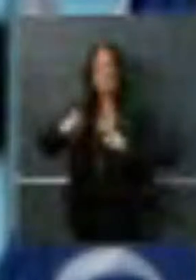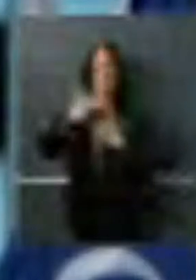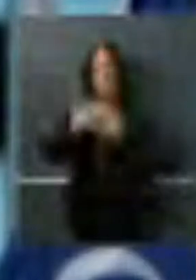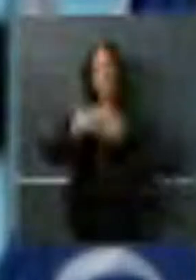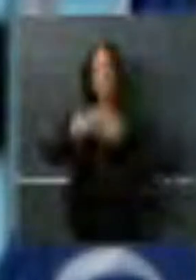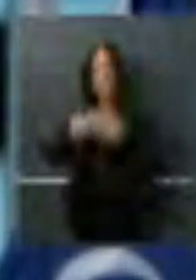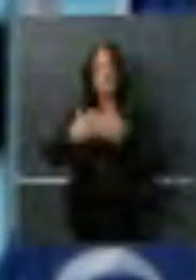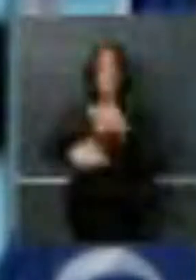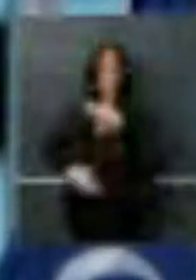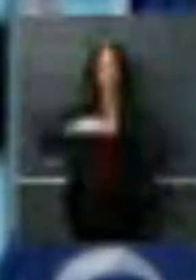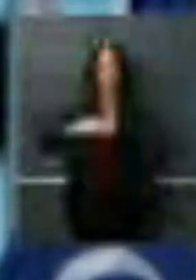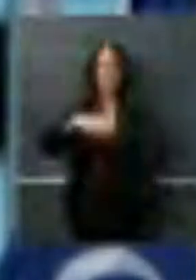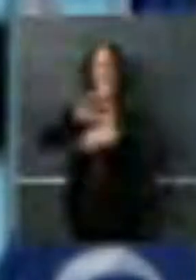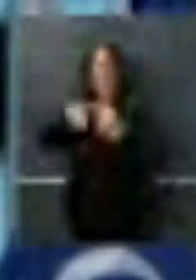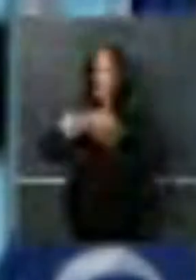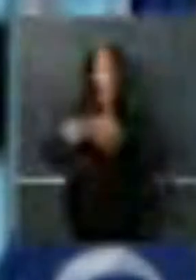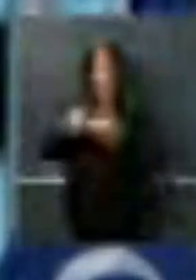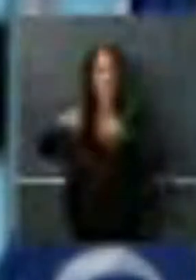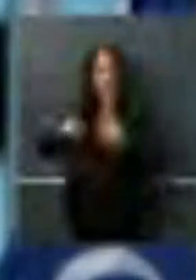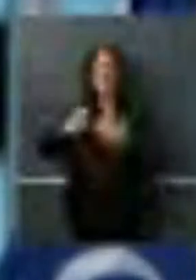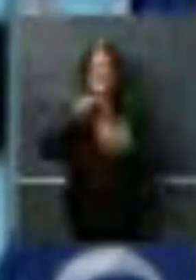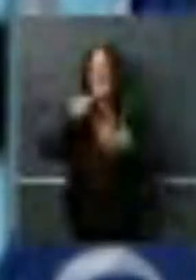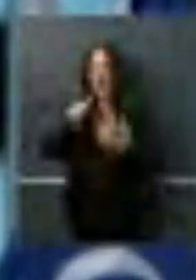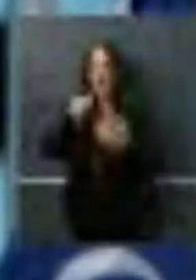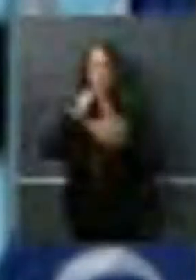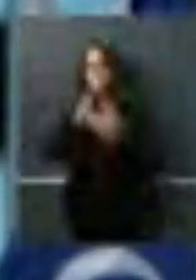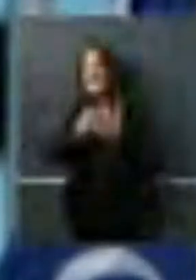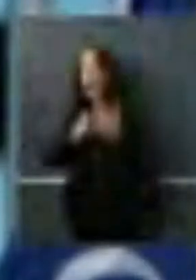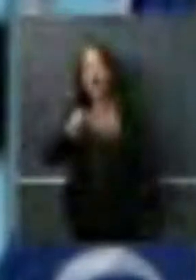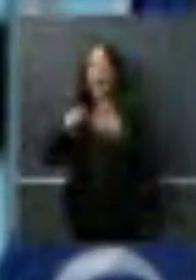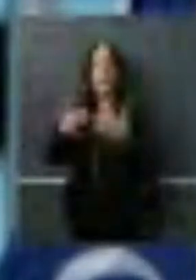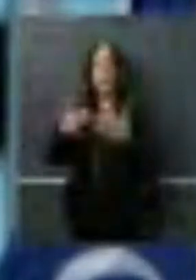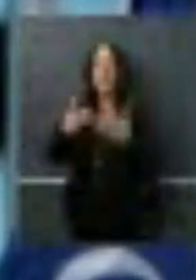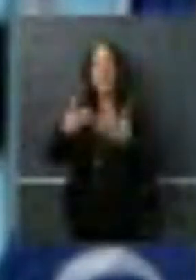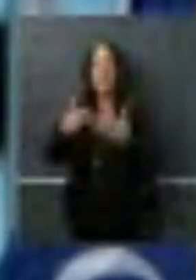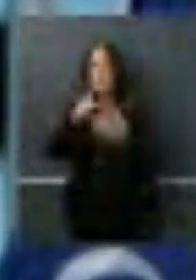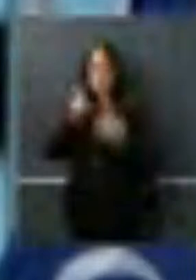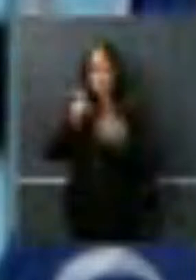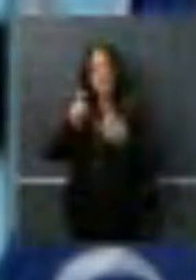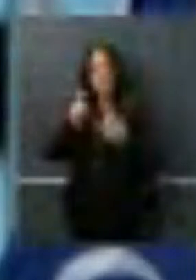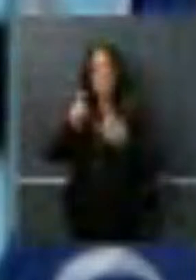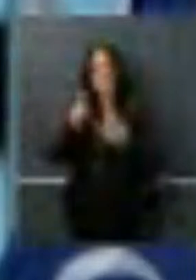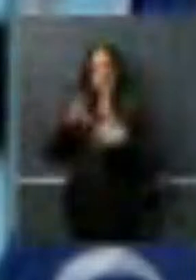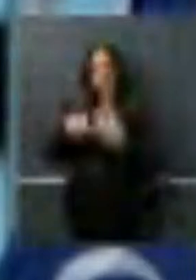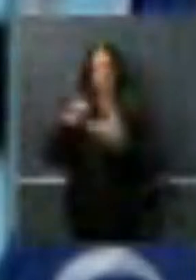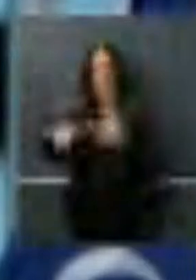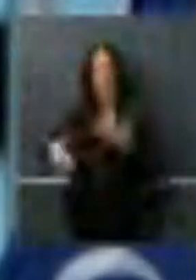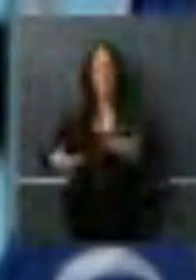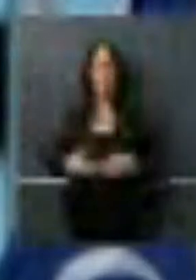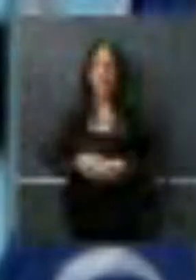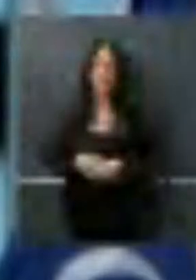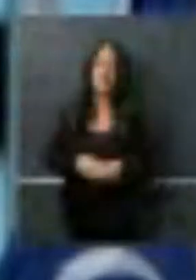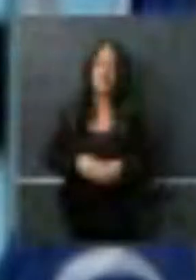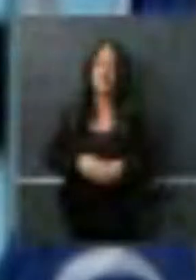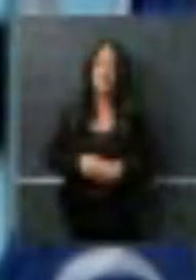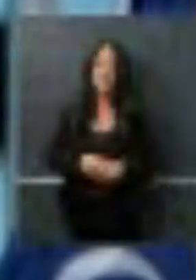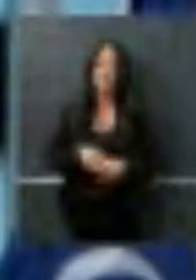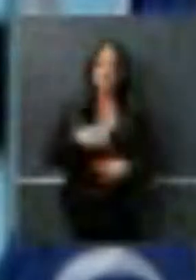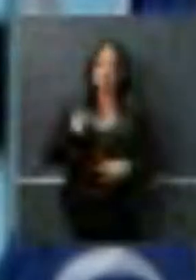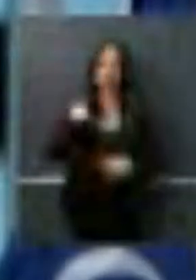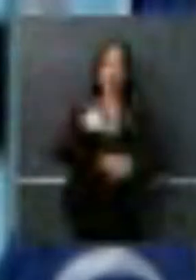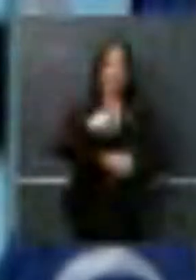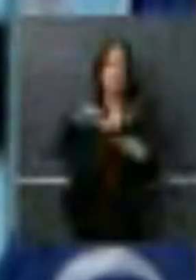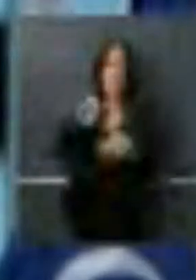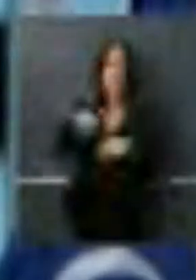and deliberatively work through that testing protocol on a daily basis and make adjustments. I'll just give you an example.